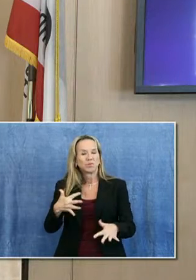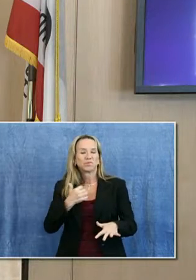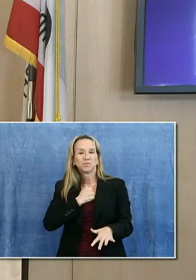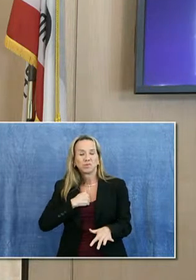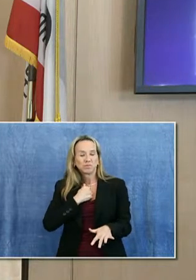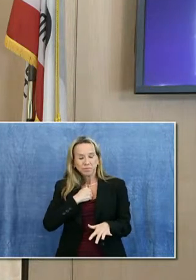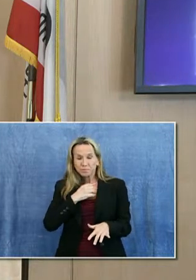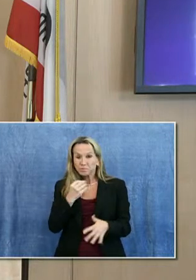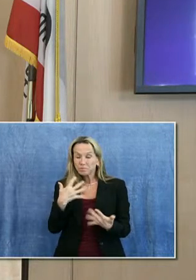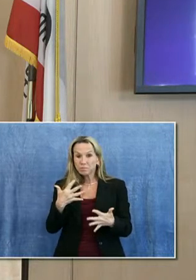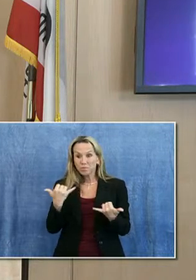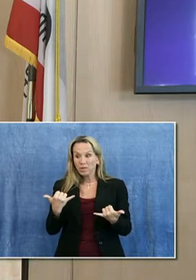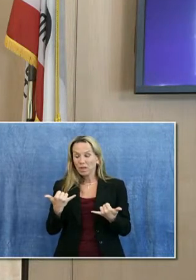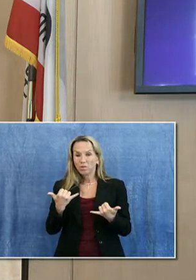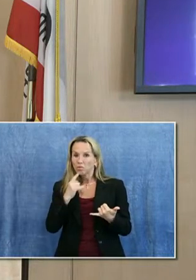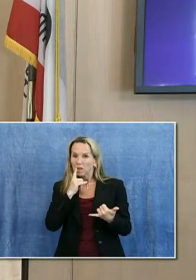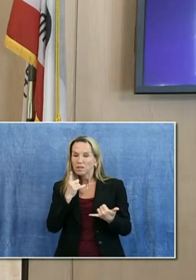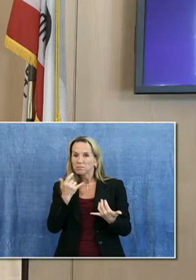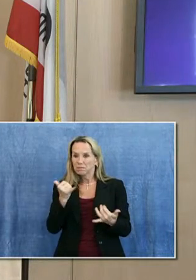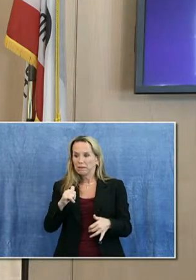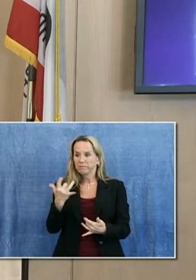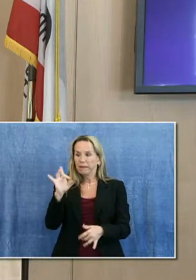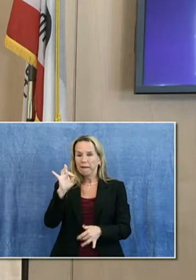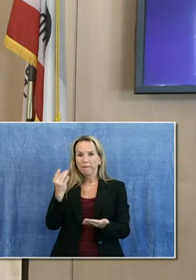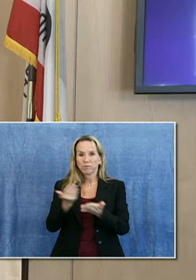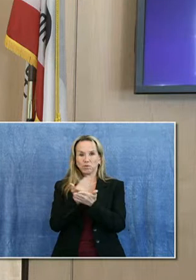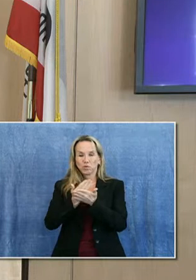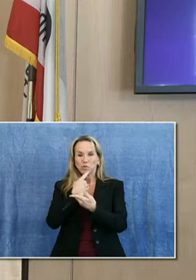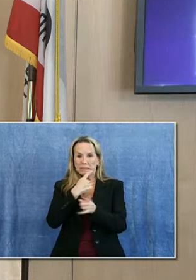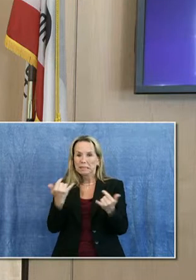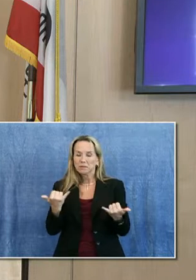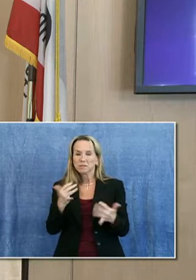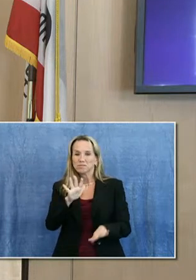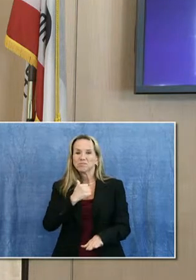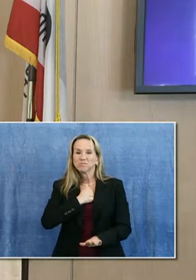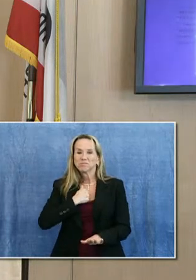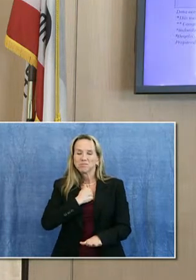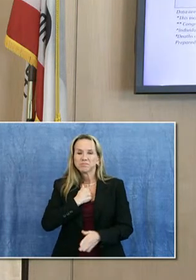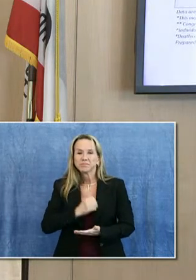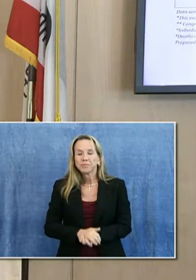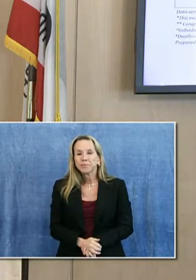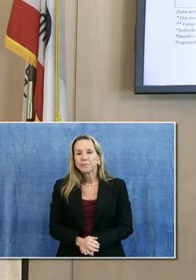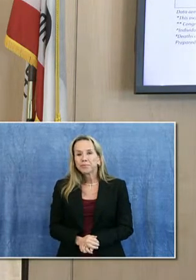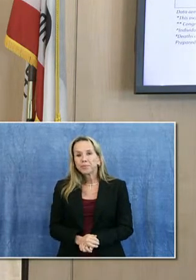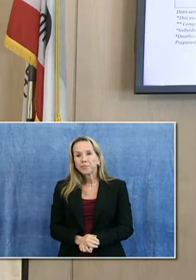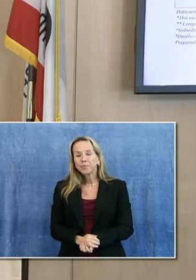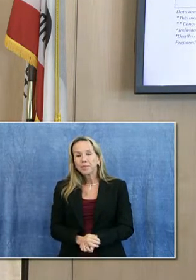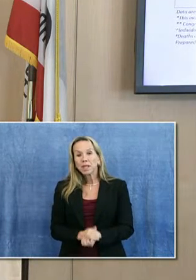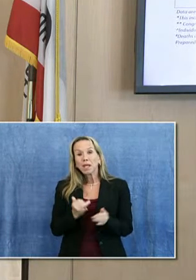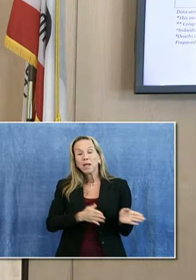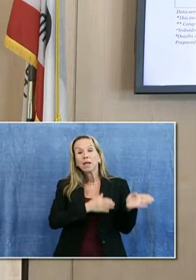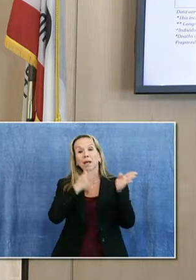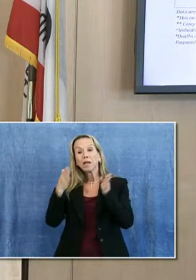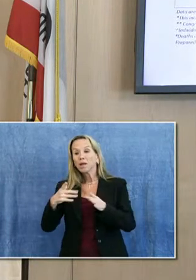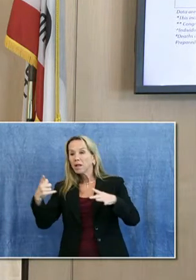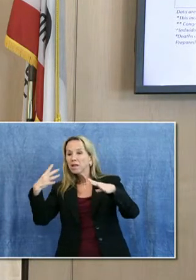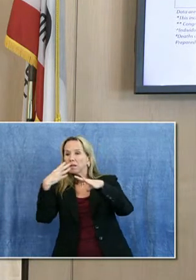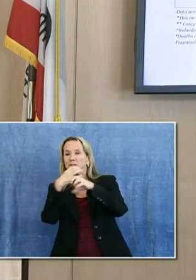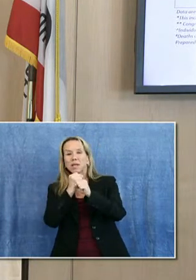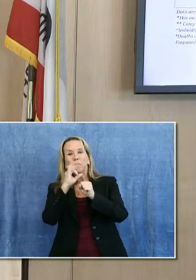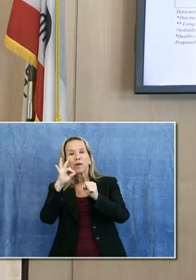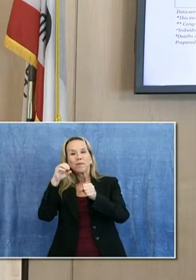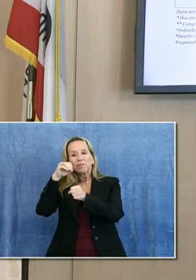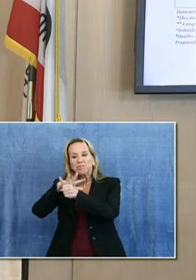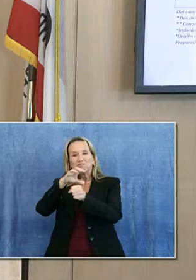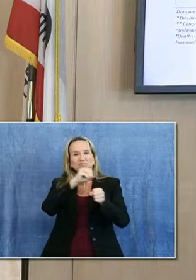those deaths that we announced today. Next, I would like to bring attention to the summary of all outbreaks. Since the